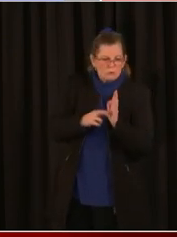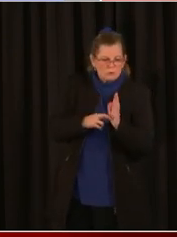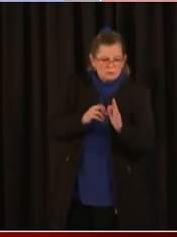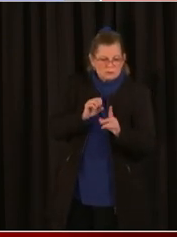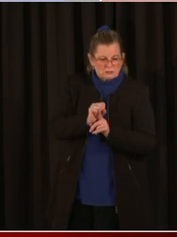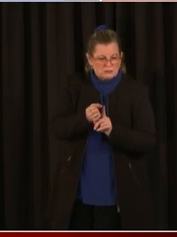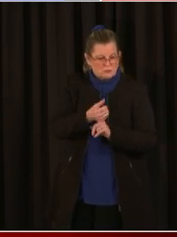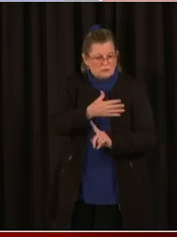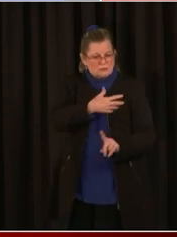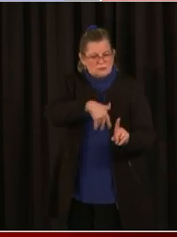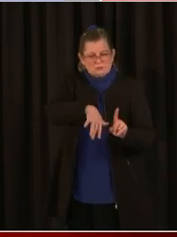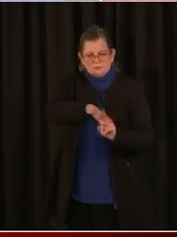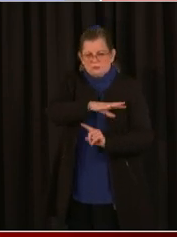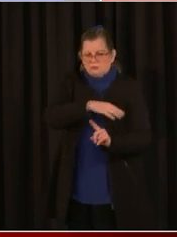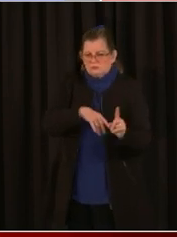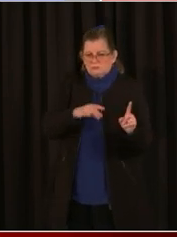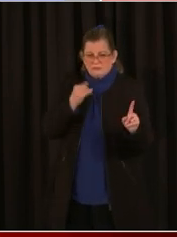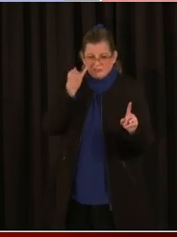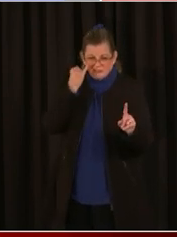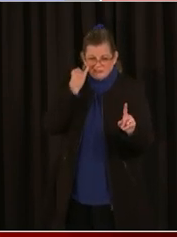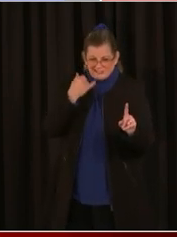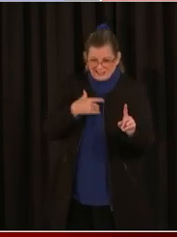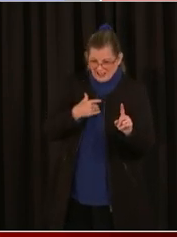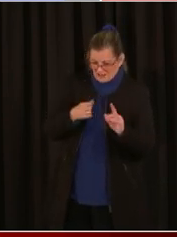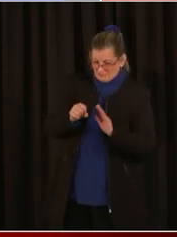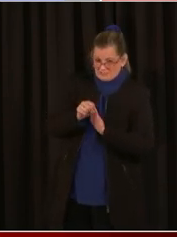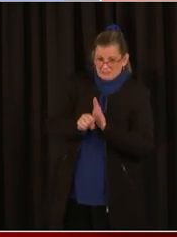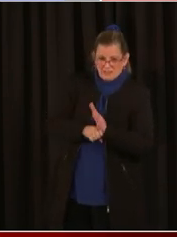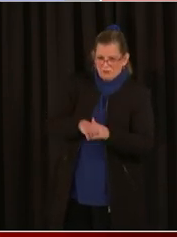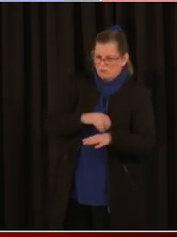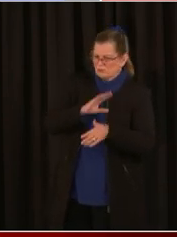be avoided if we had statehood.